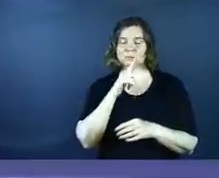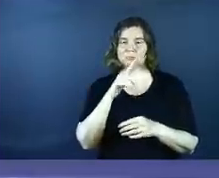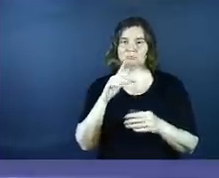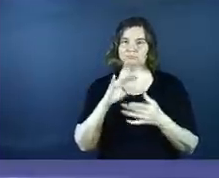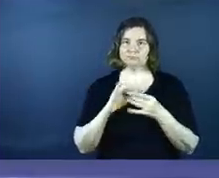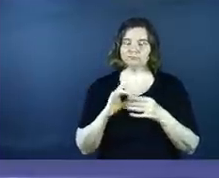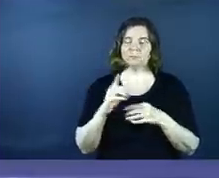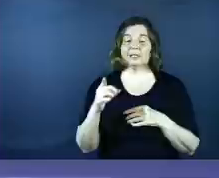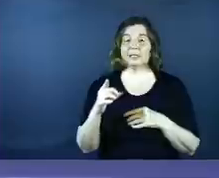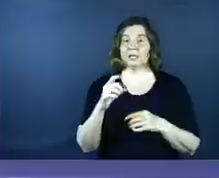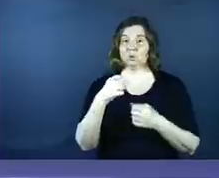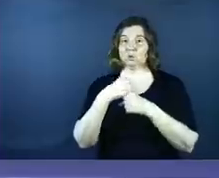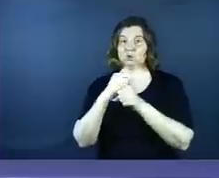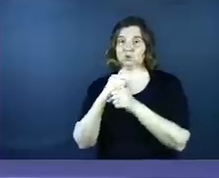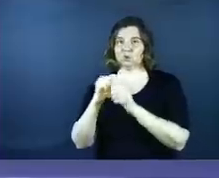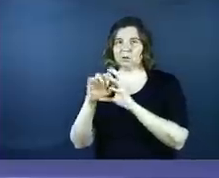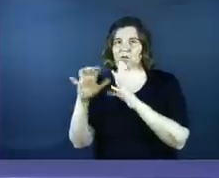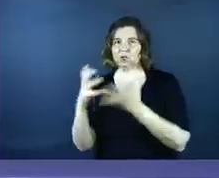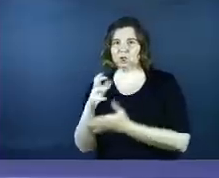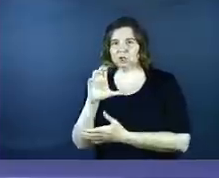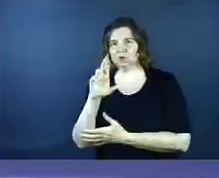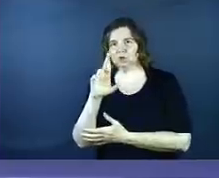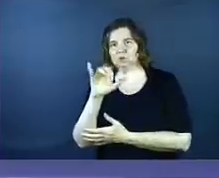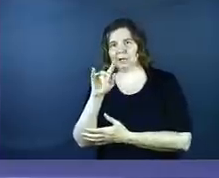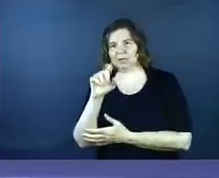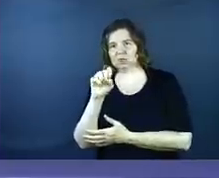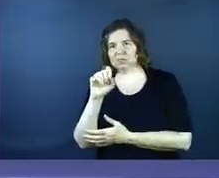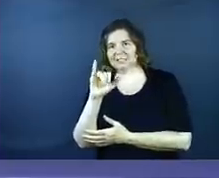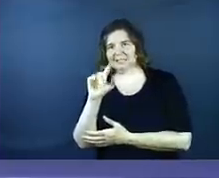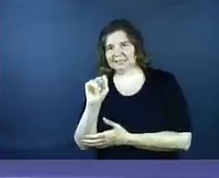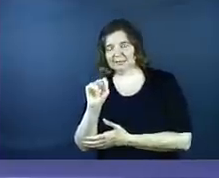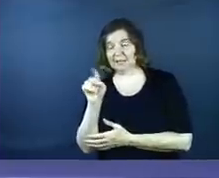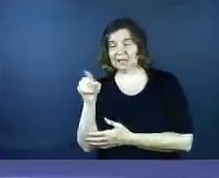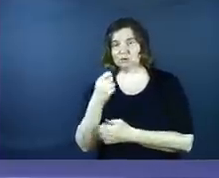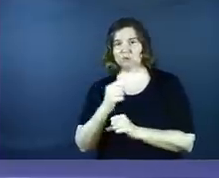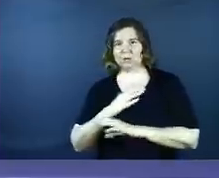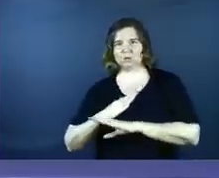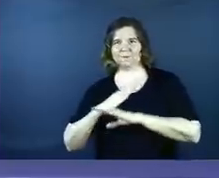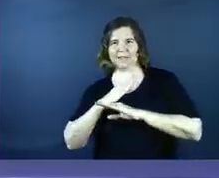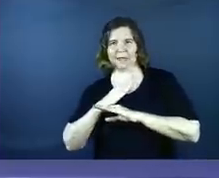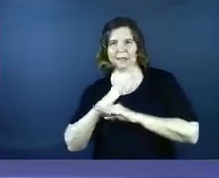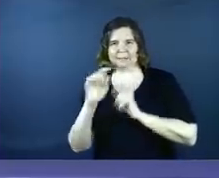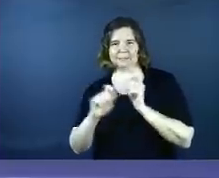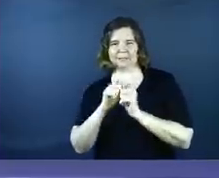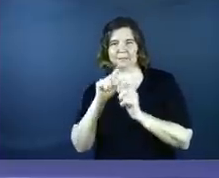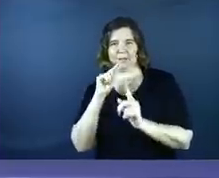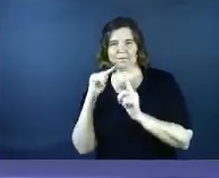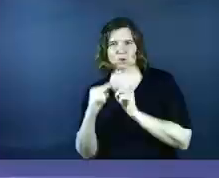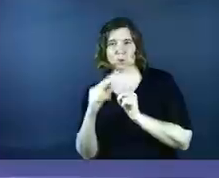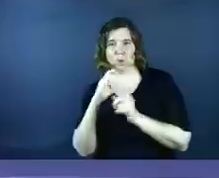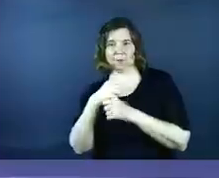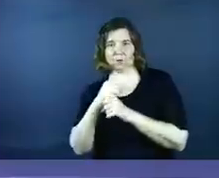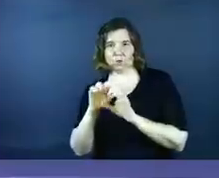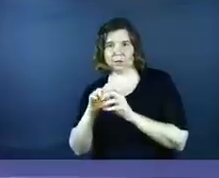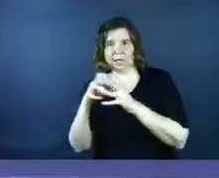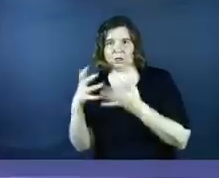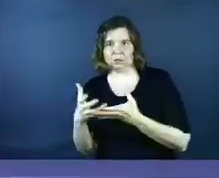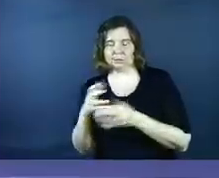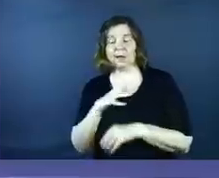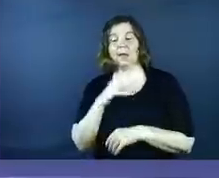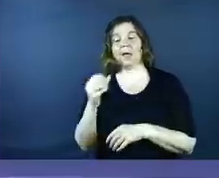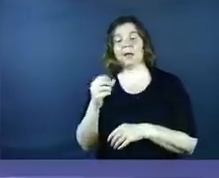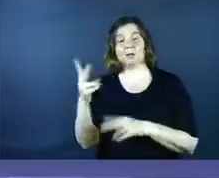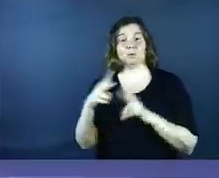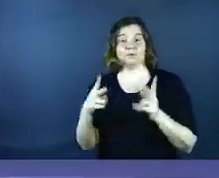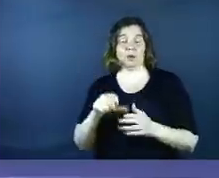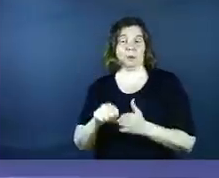conference, he was a creationist, and he was a speaker who was trying to defend a particular view of creationism. And he